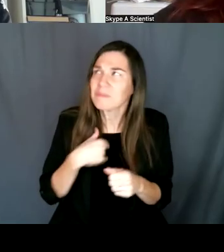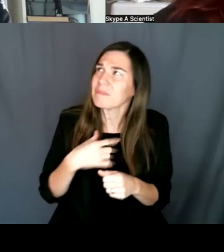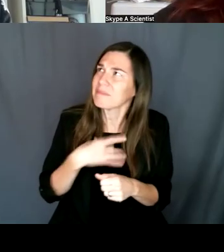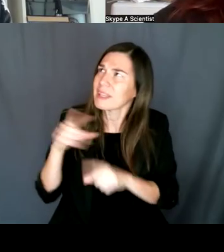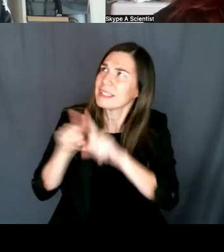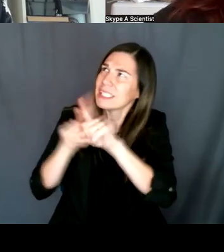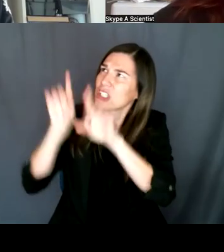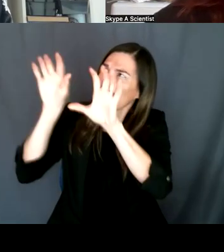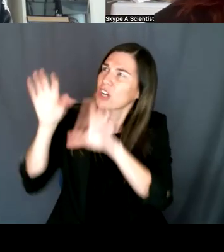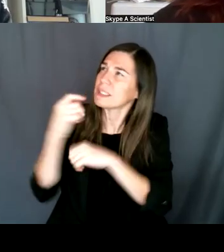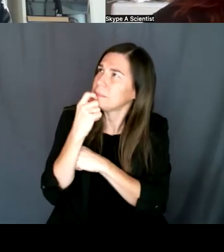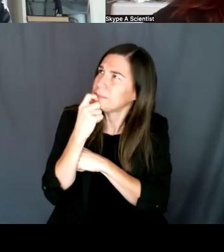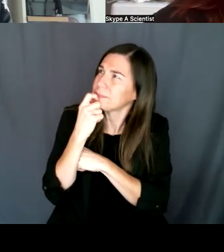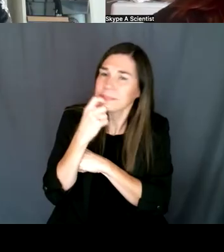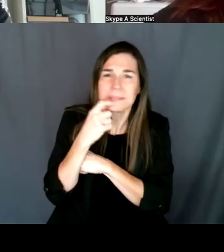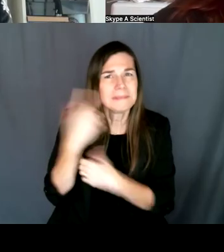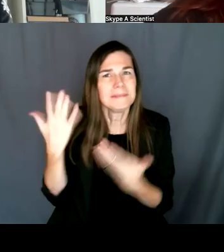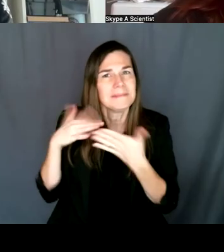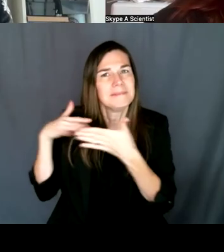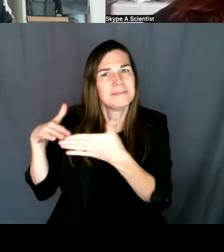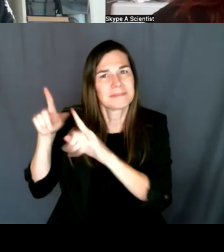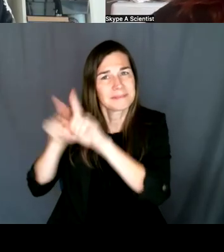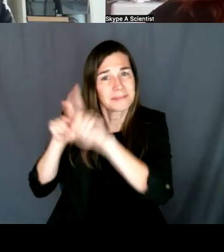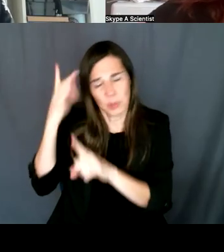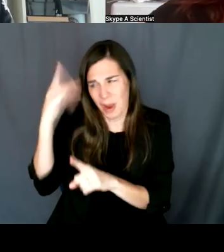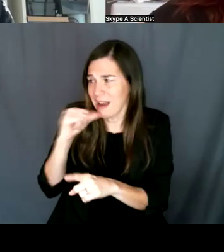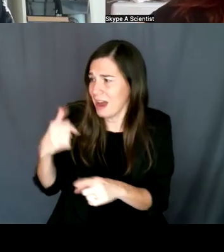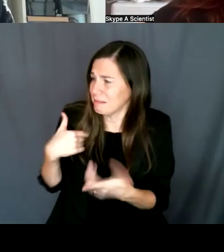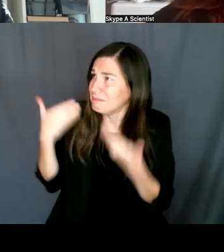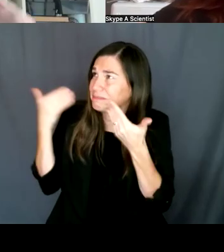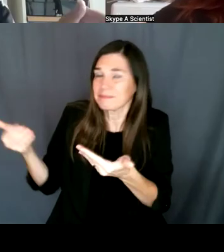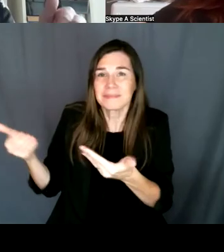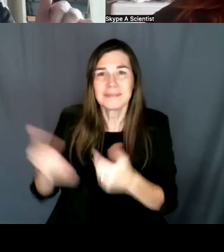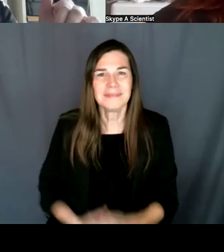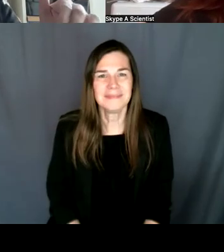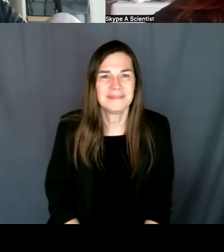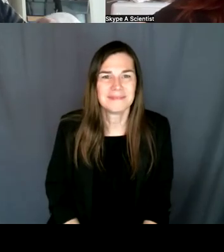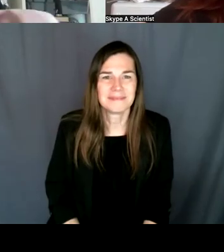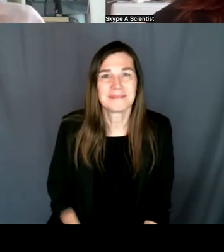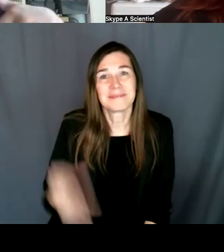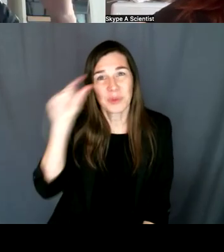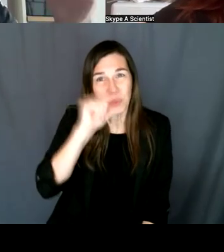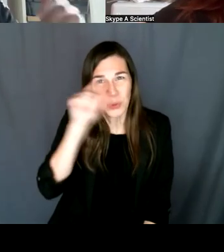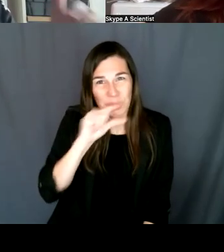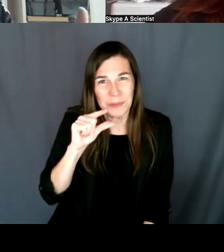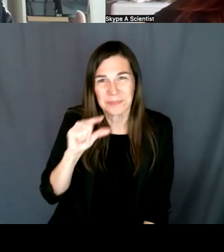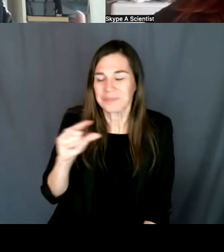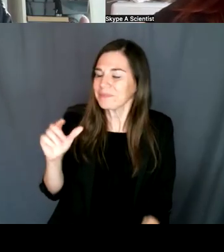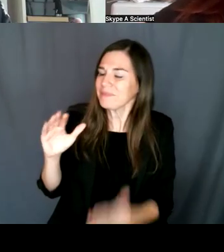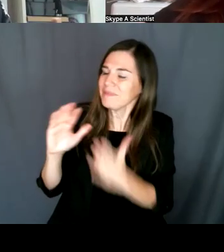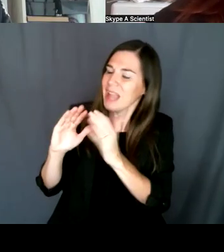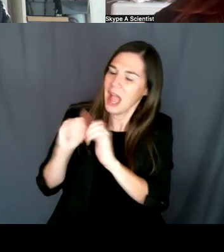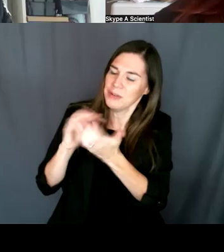well, someone has to be an astronomer, so why shouldn't it be me? So I went to Google and I Googled how to become